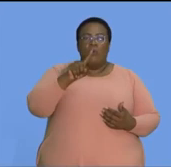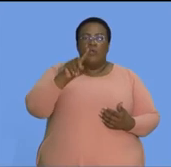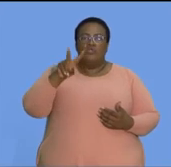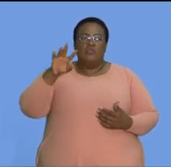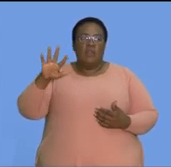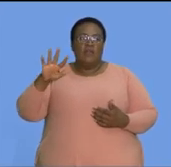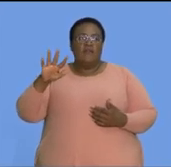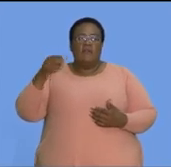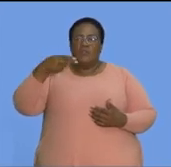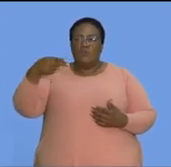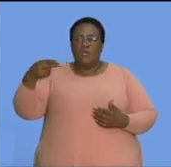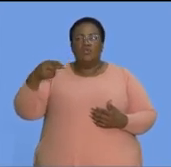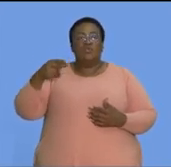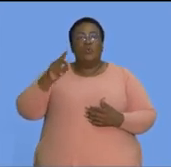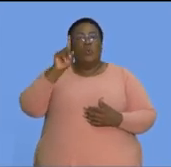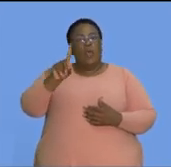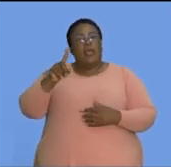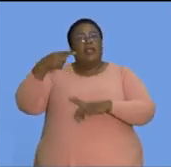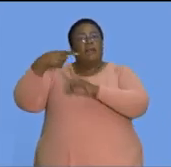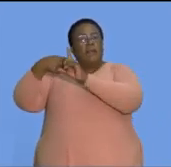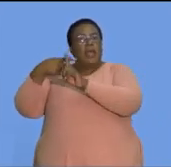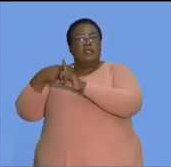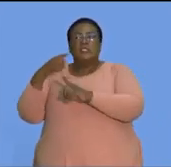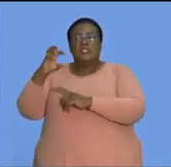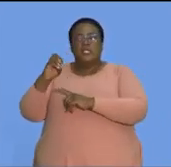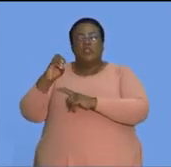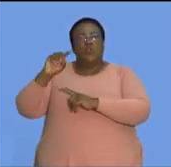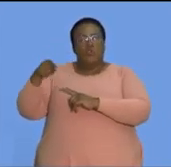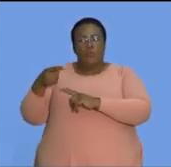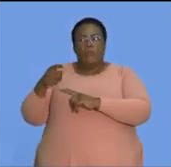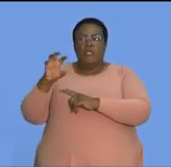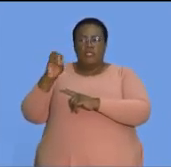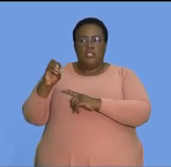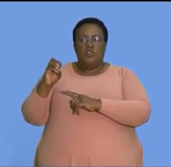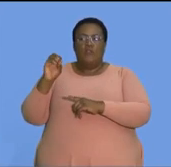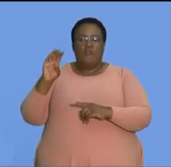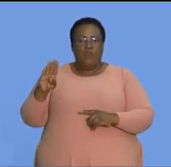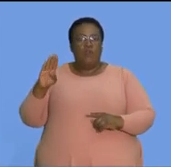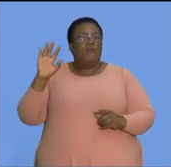1,125 is equals to 1 plus the